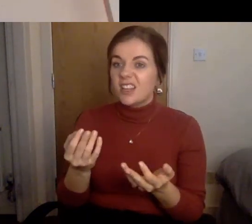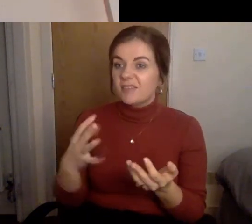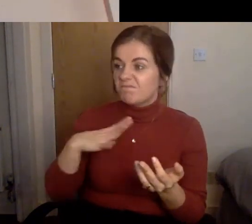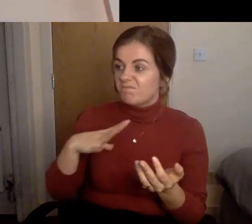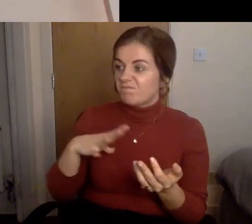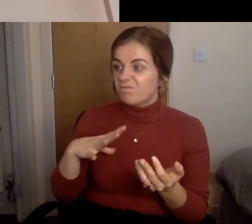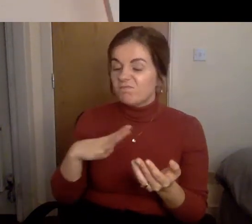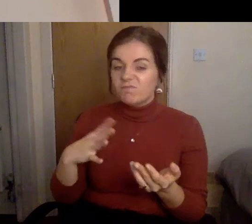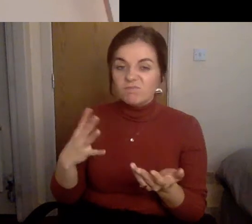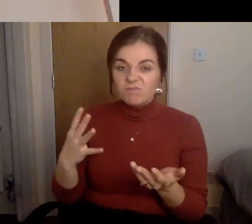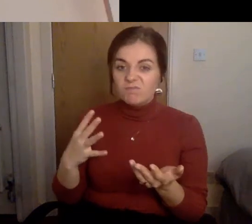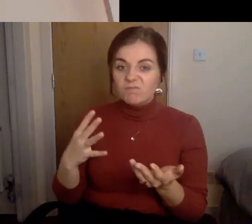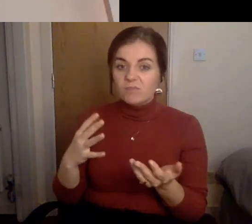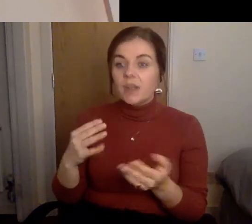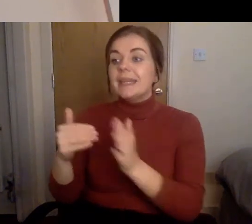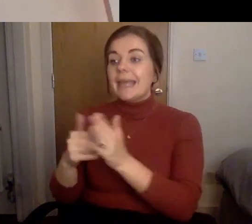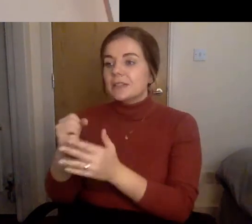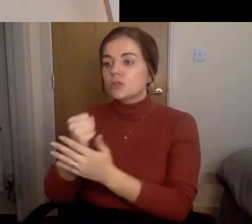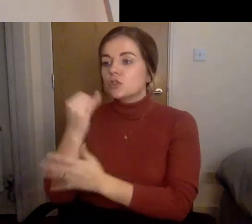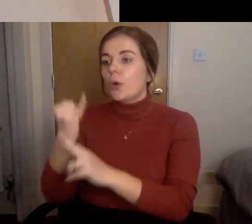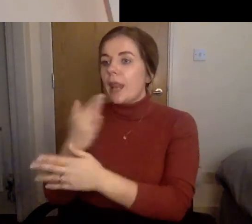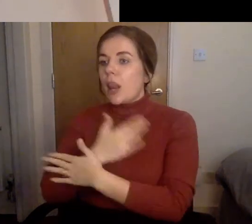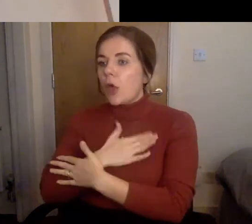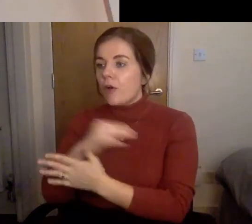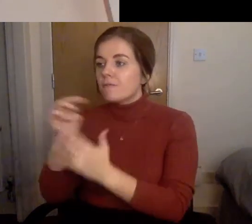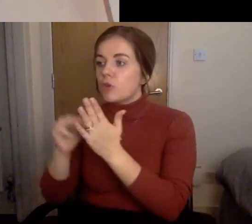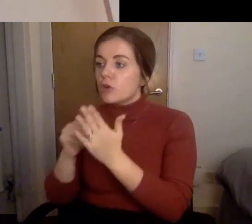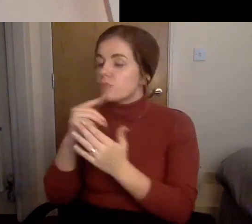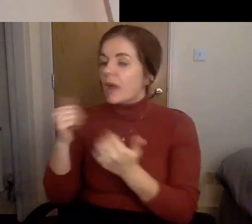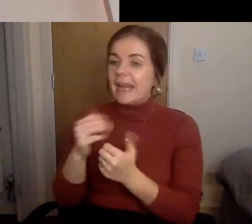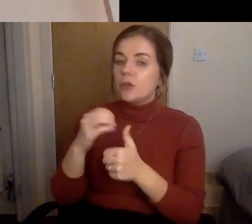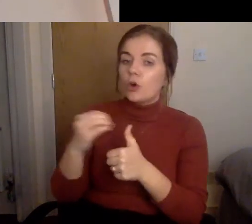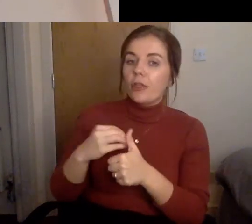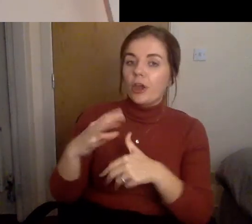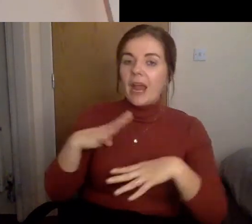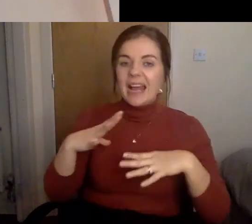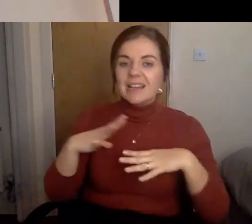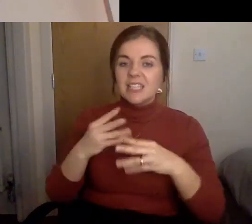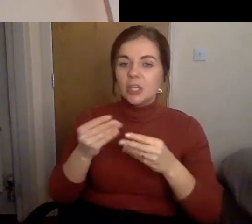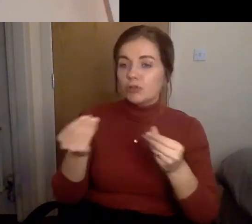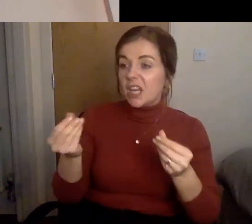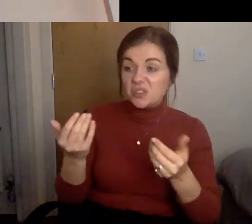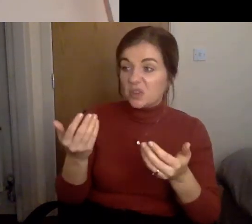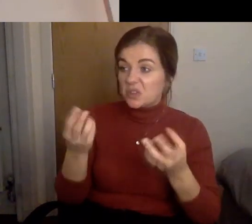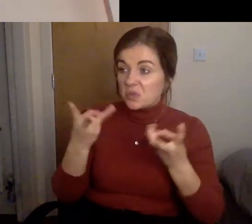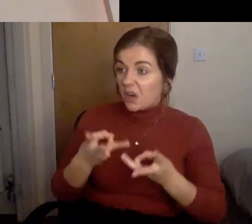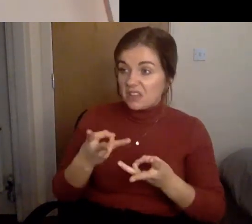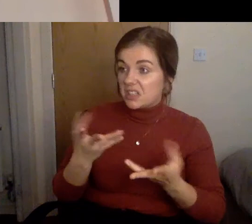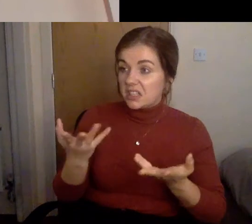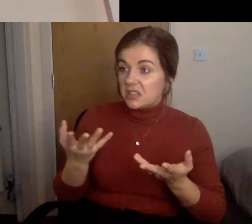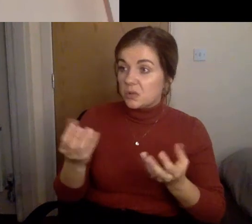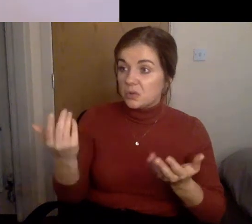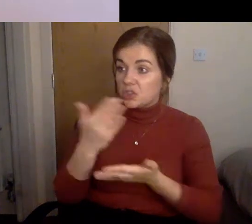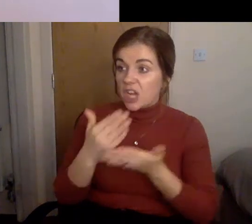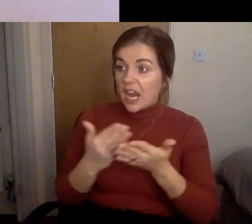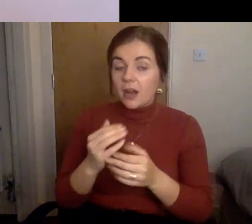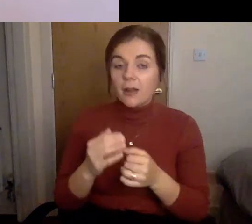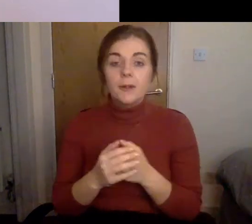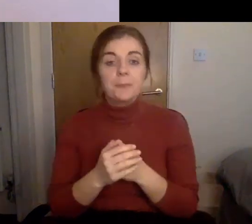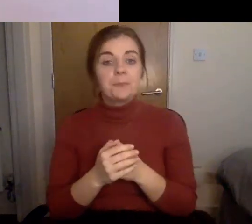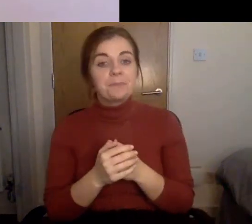you know, outside of the Grow and Love program, let's say, even have you found any that you'd even just flag? Or No, do you